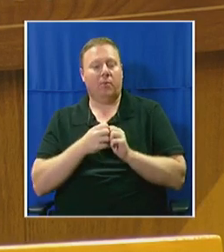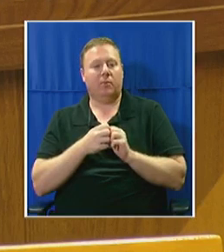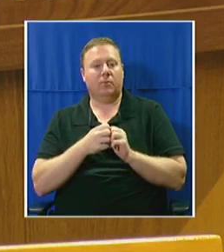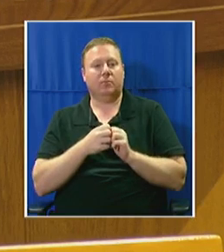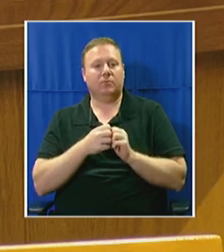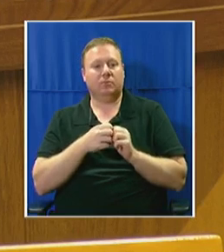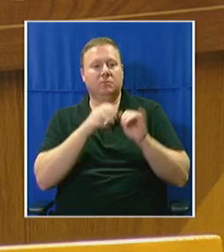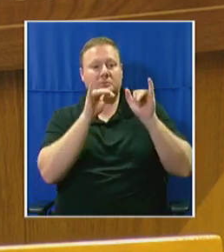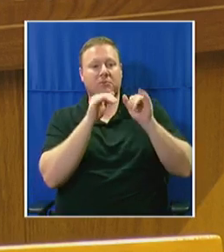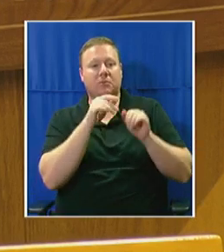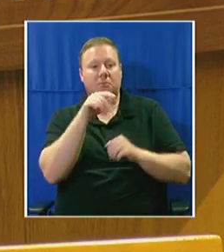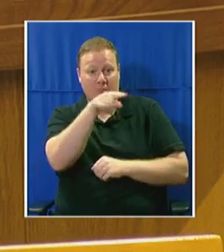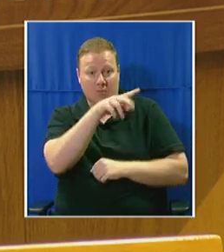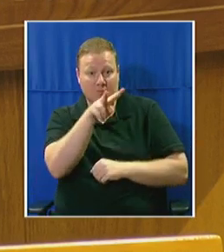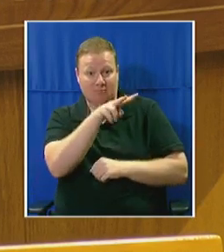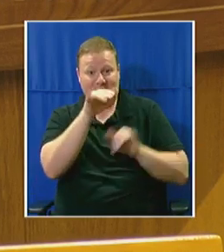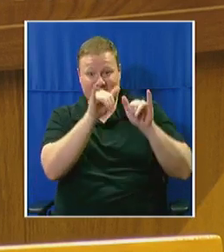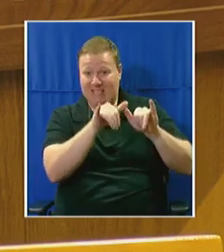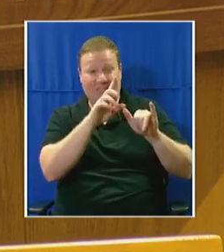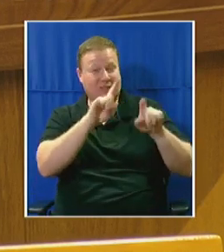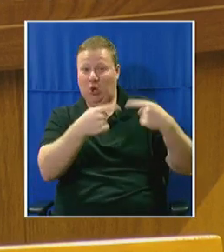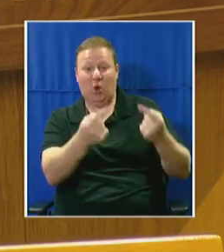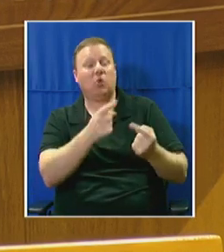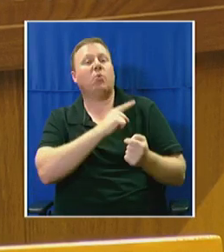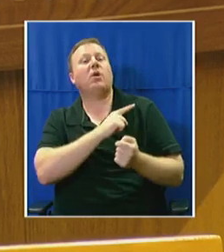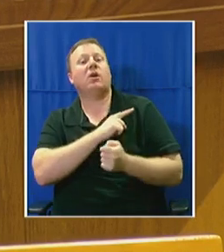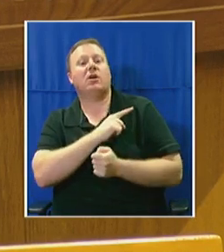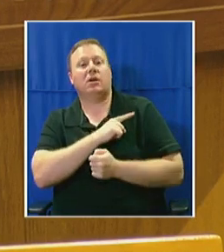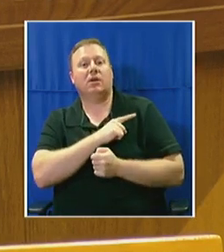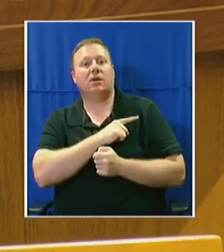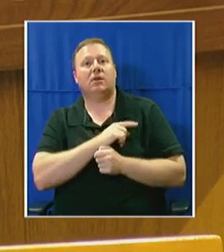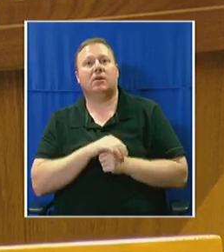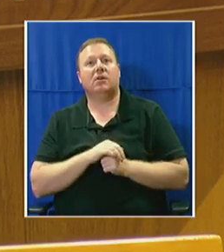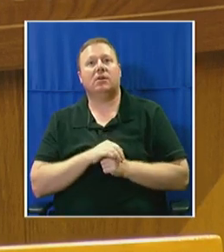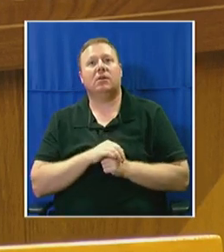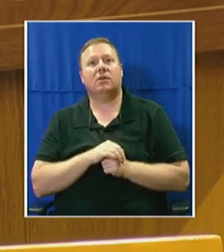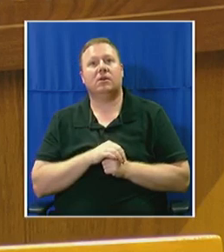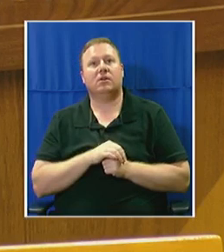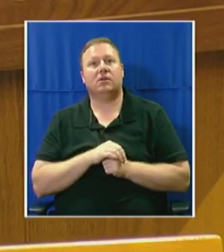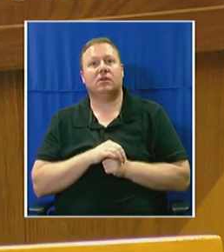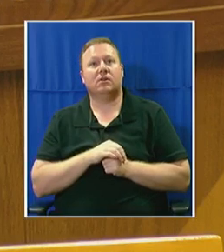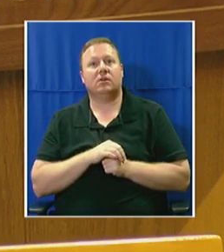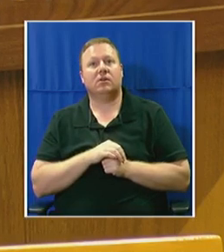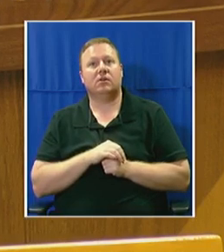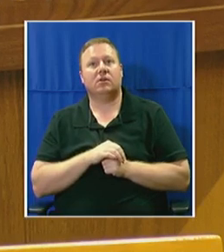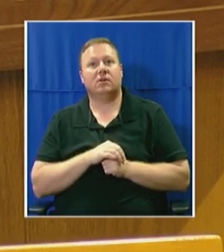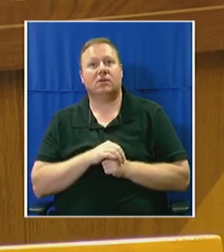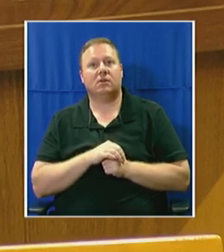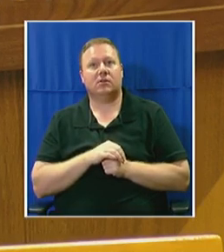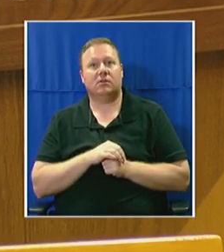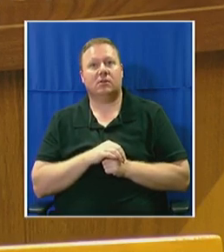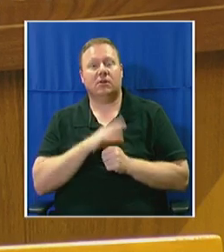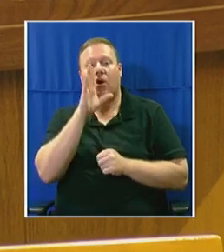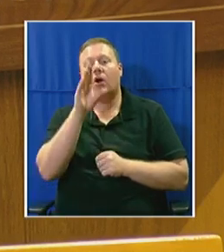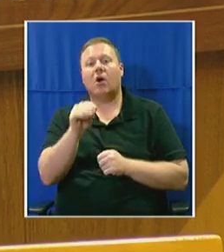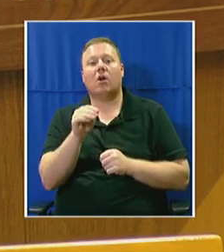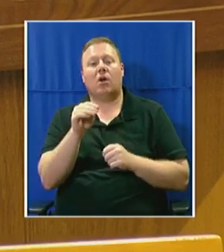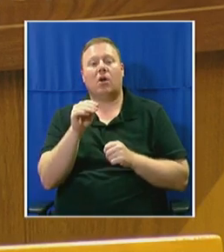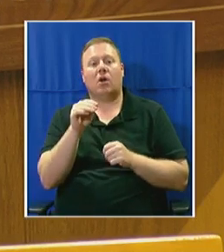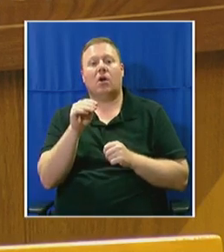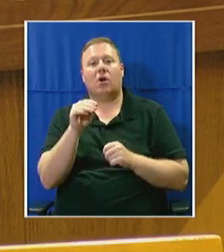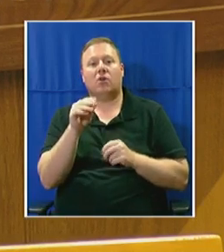act have to act without fear favor or Prejudice Deputy speaker the final argument raised for restoration was that since